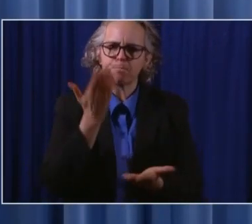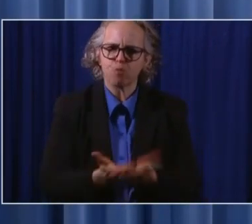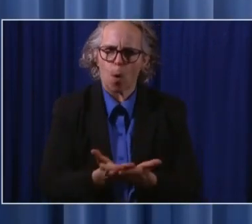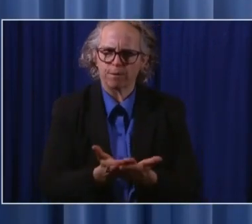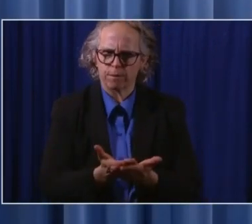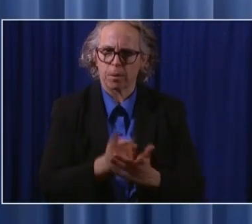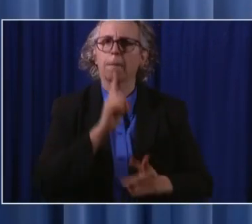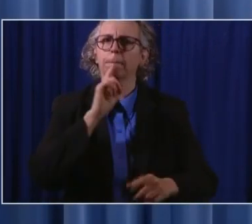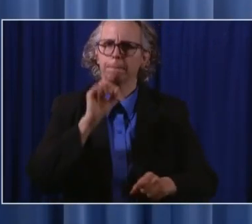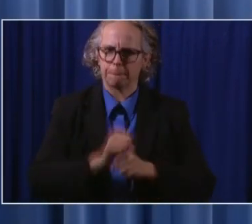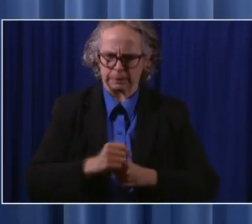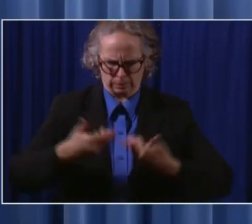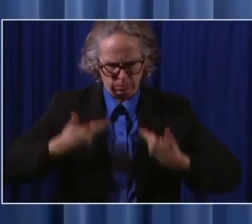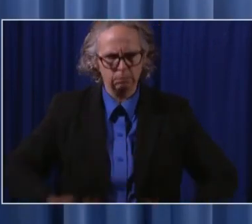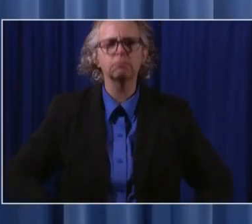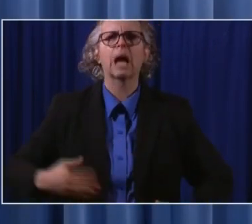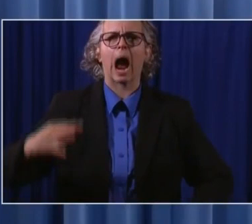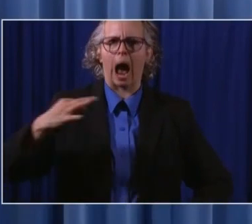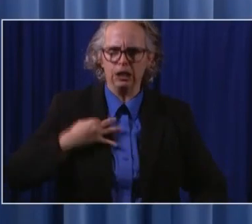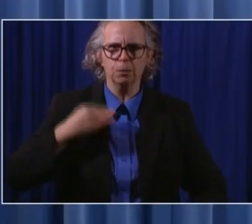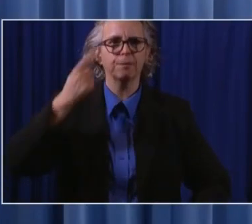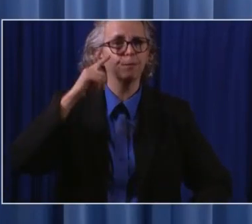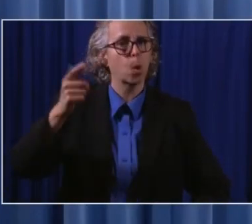things has been, as you know,